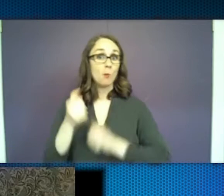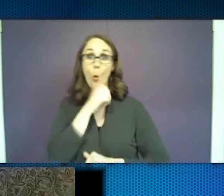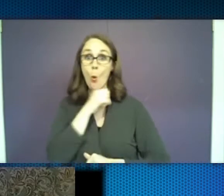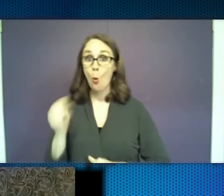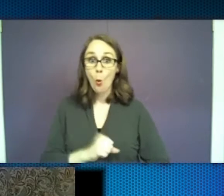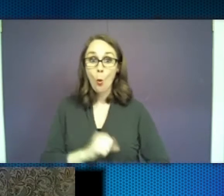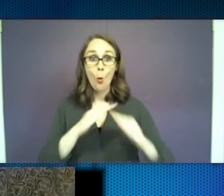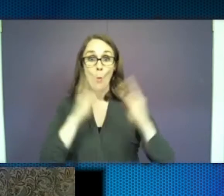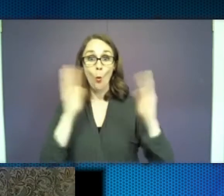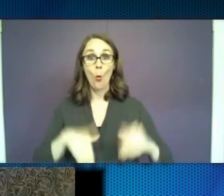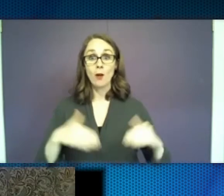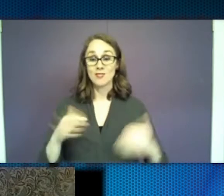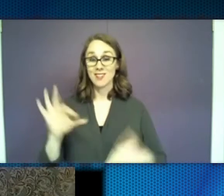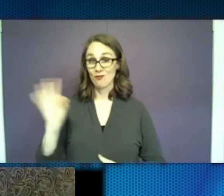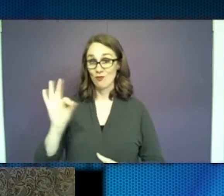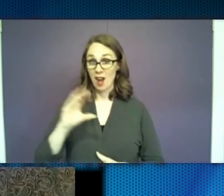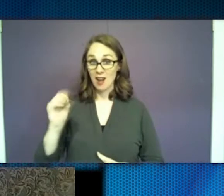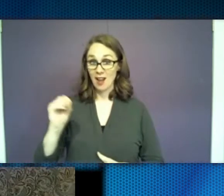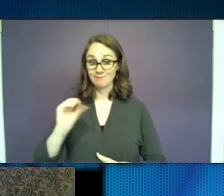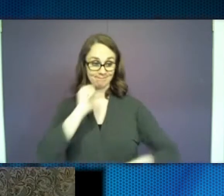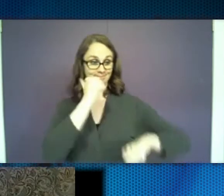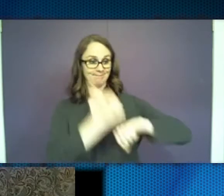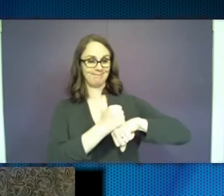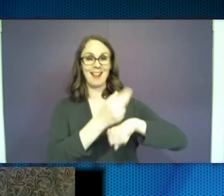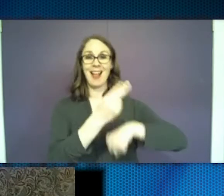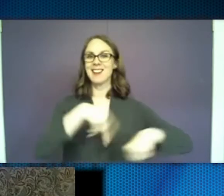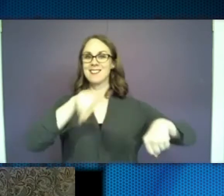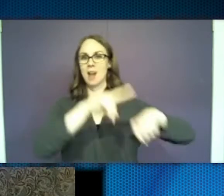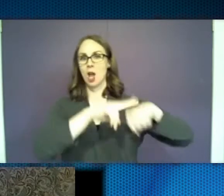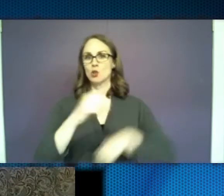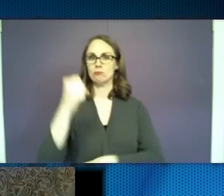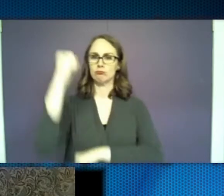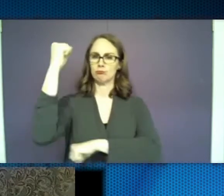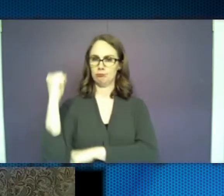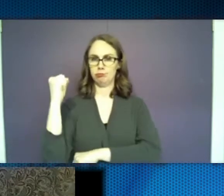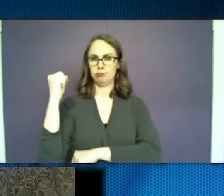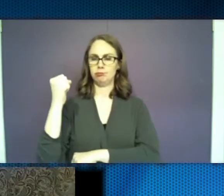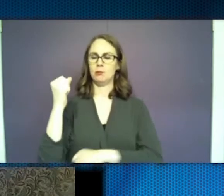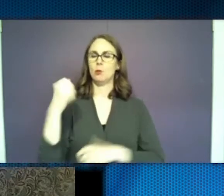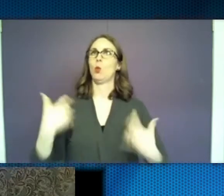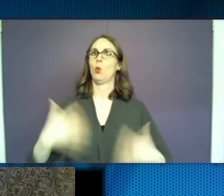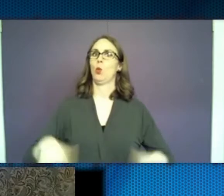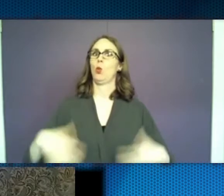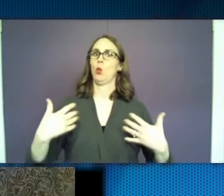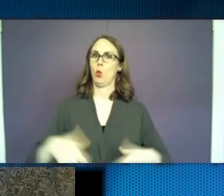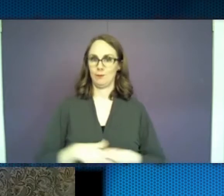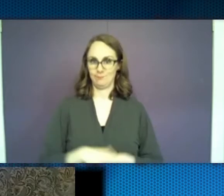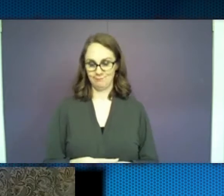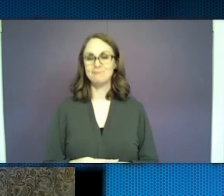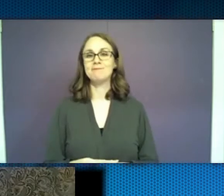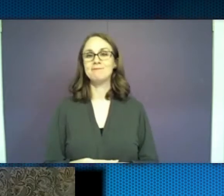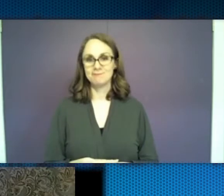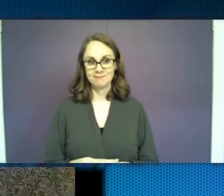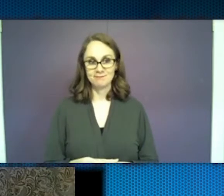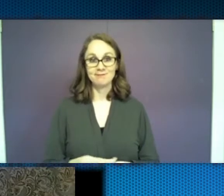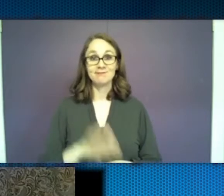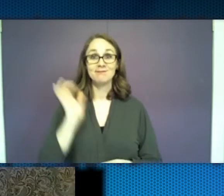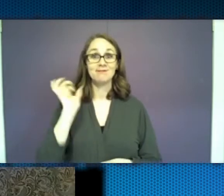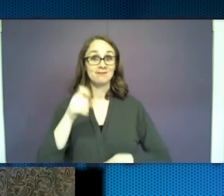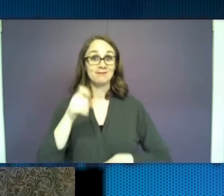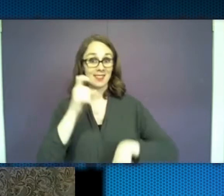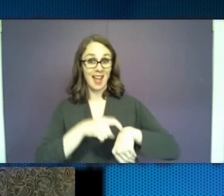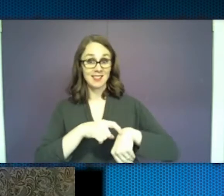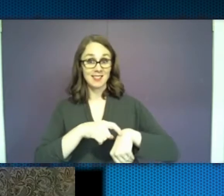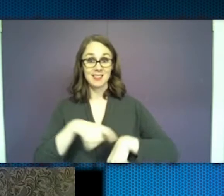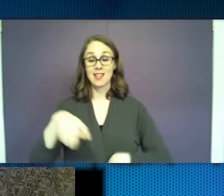Frederick County, was designated a national landmark, which was a big thing, of course. So at the time, the Landmarks